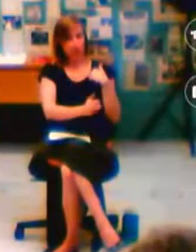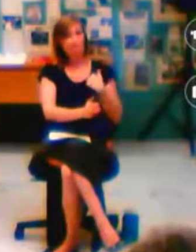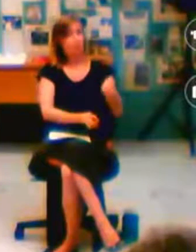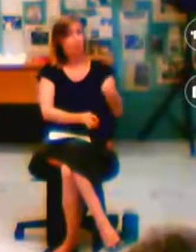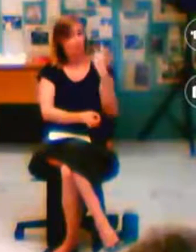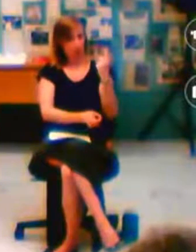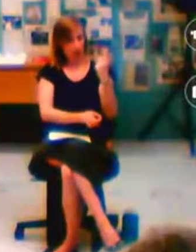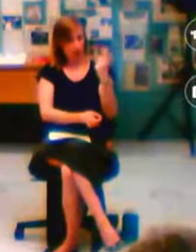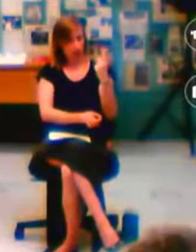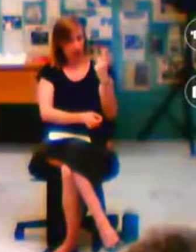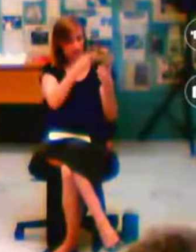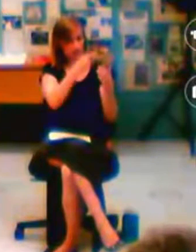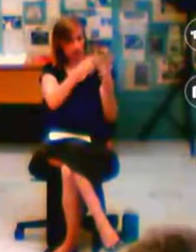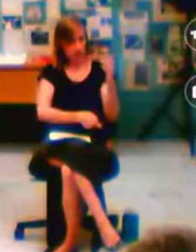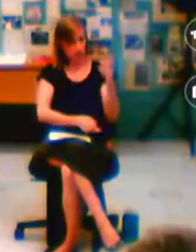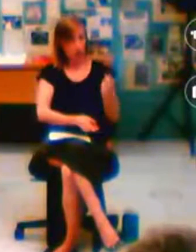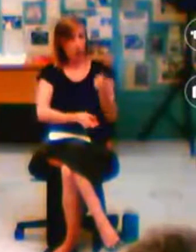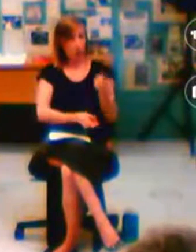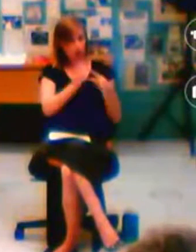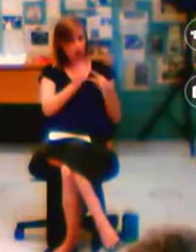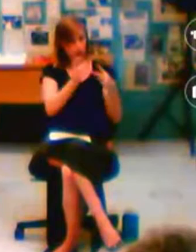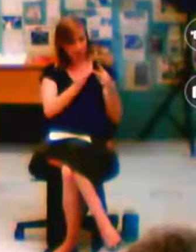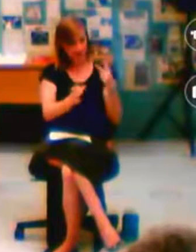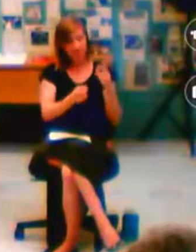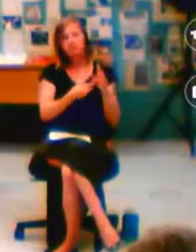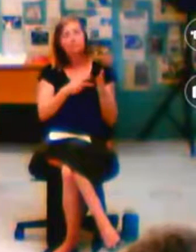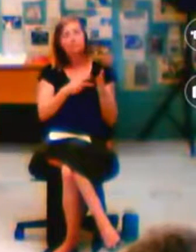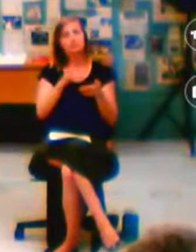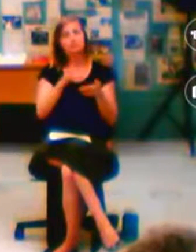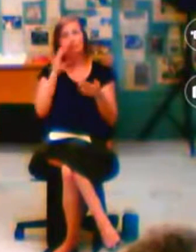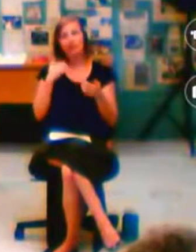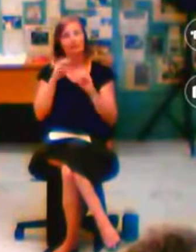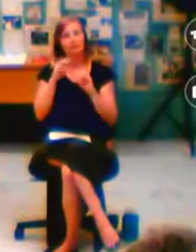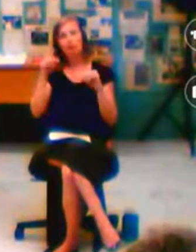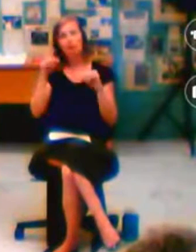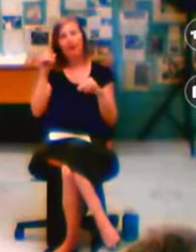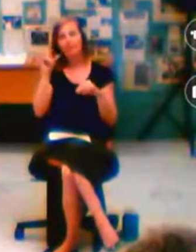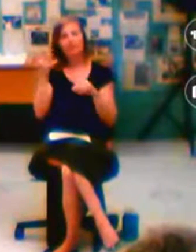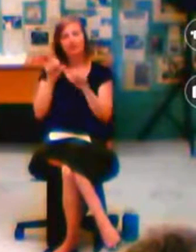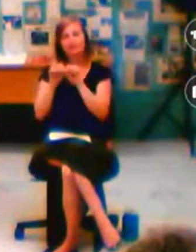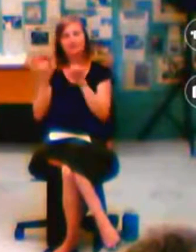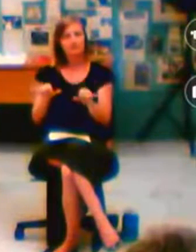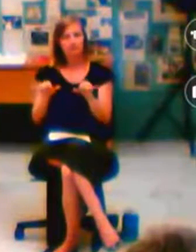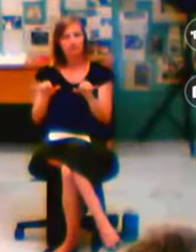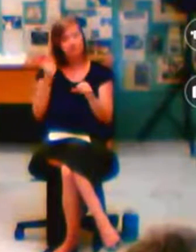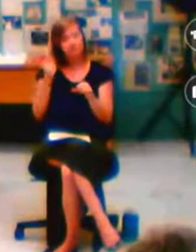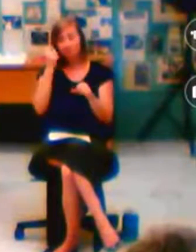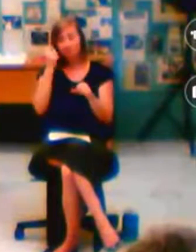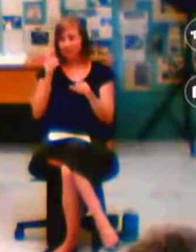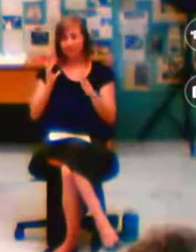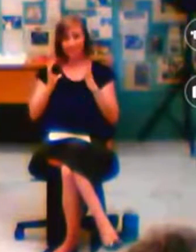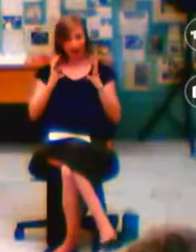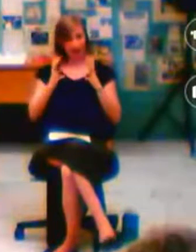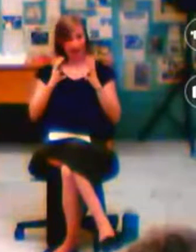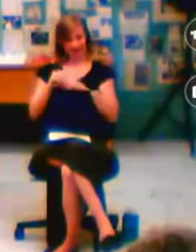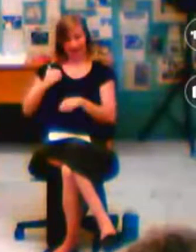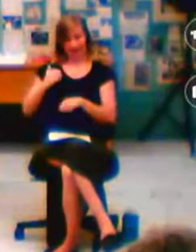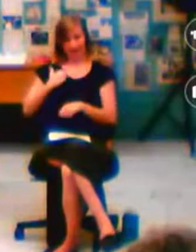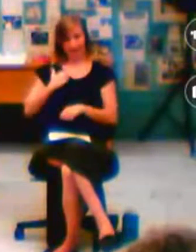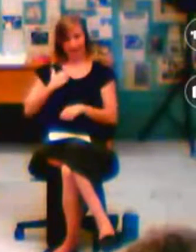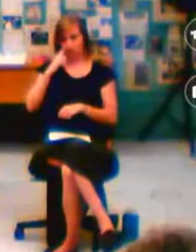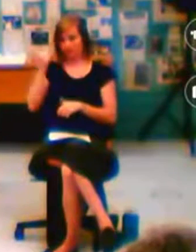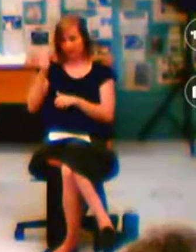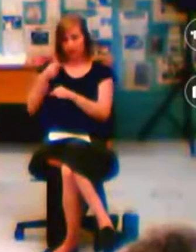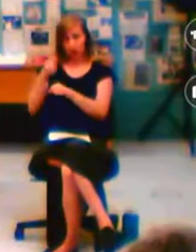It doesn't, you know, cover enough to make people want to work in healthcare. So the problem is that if you pass the system and you have this one